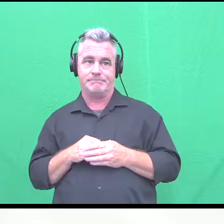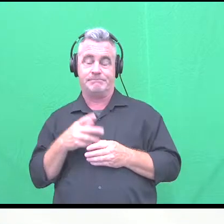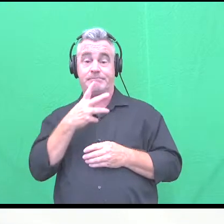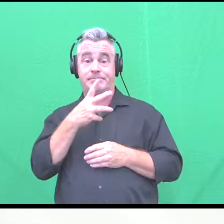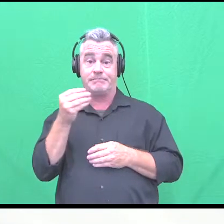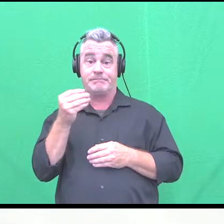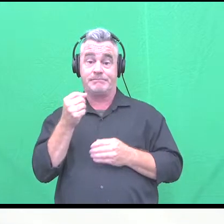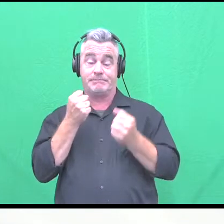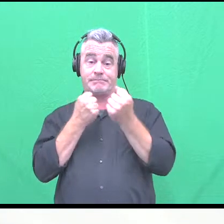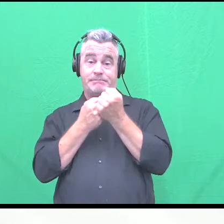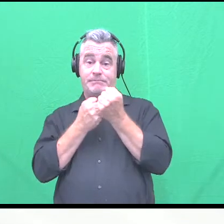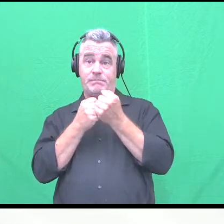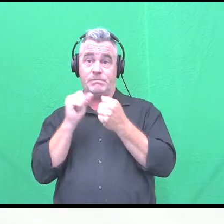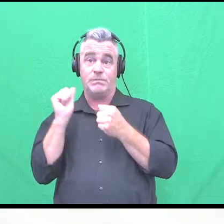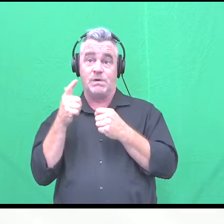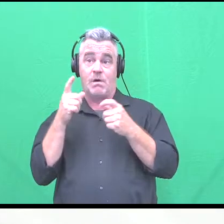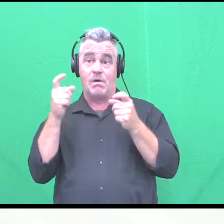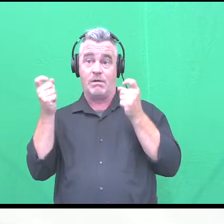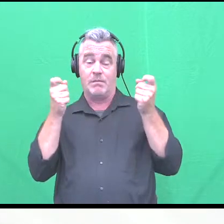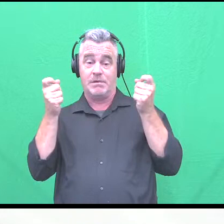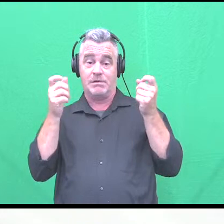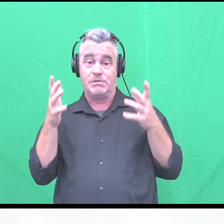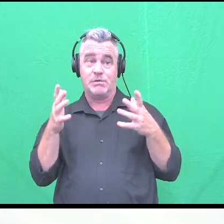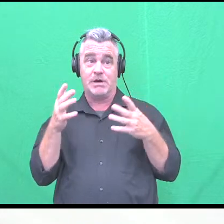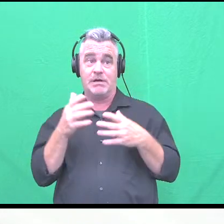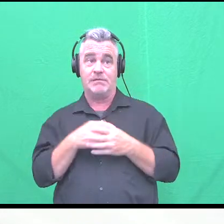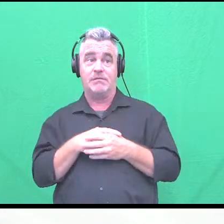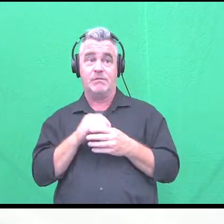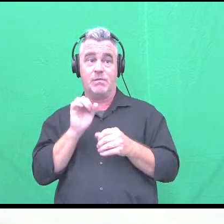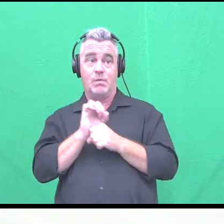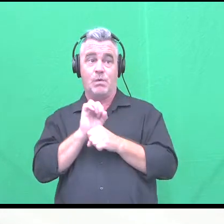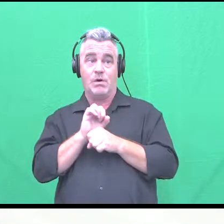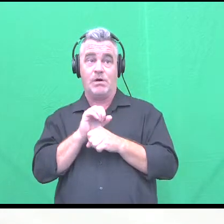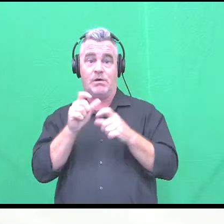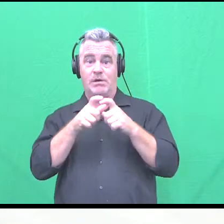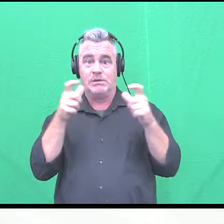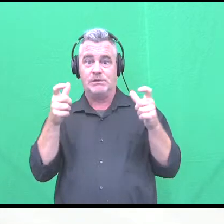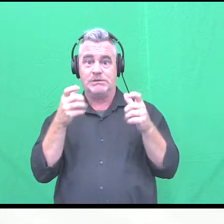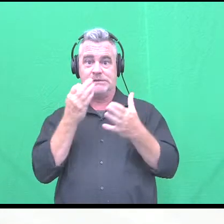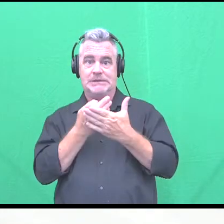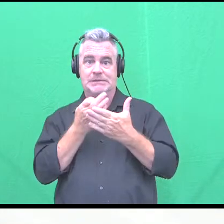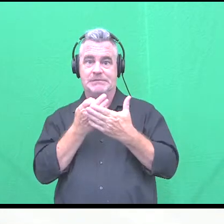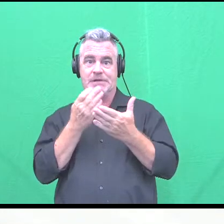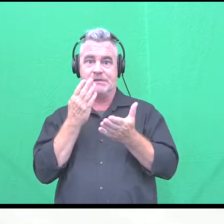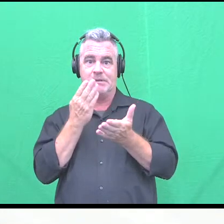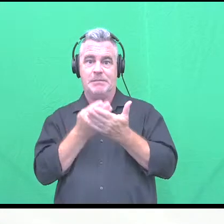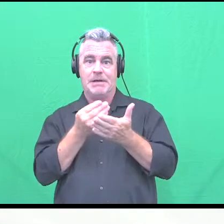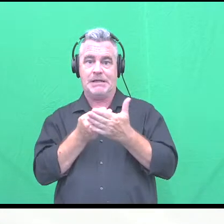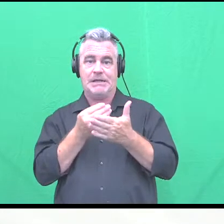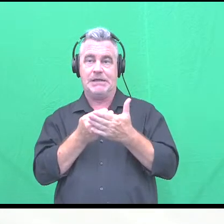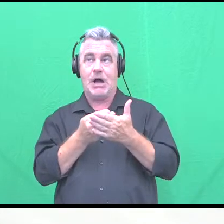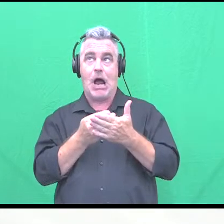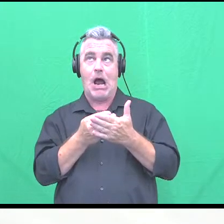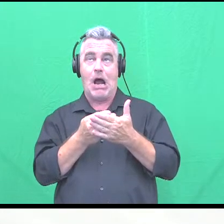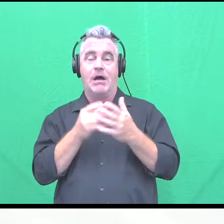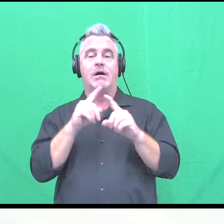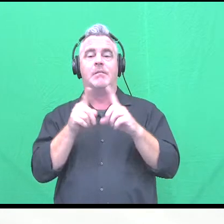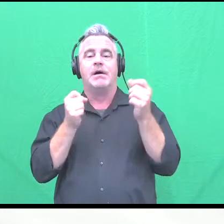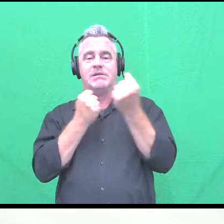support all the administrative cost as well. So that's, when you look at that large sum of funds, it all works to support